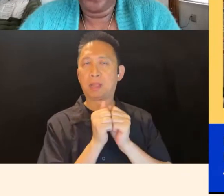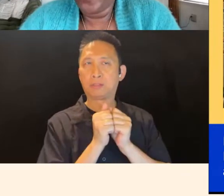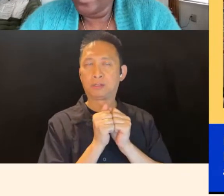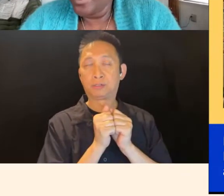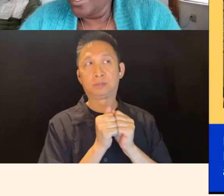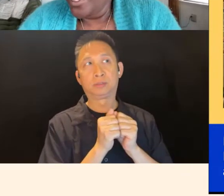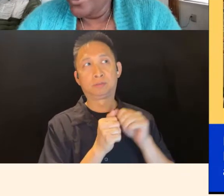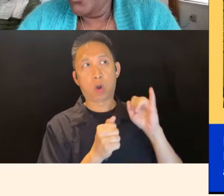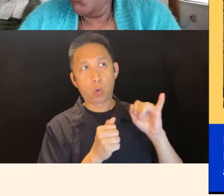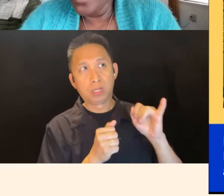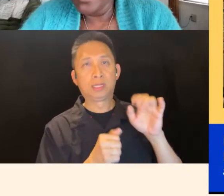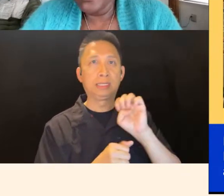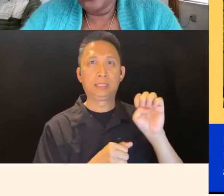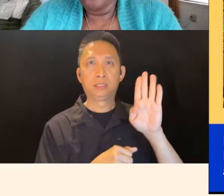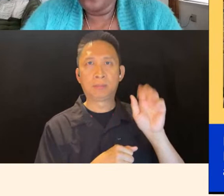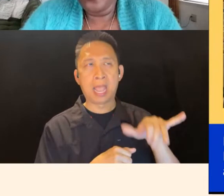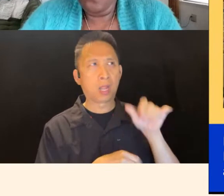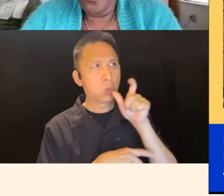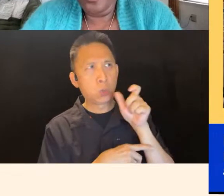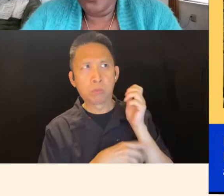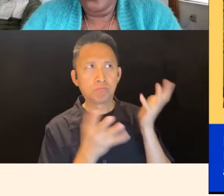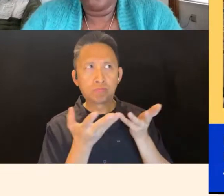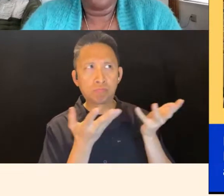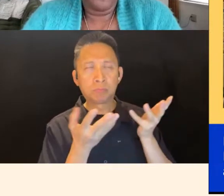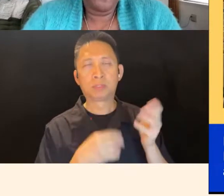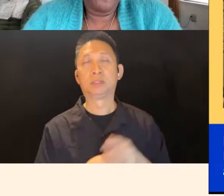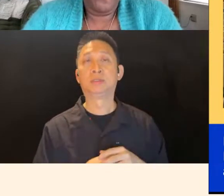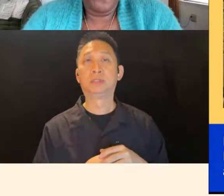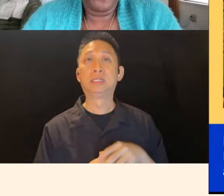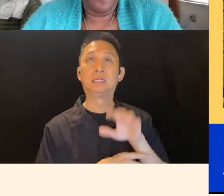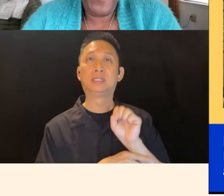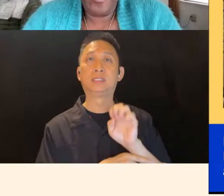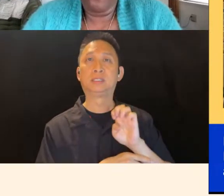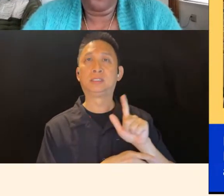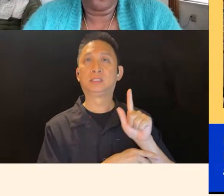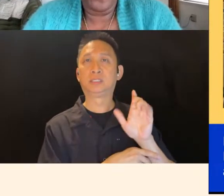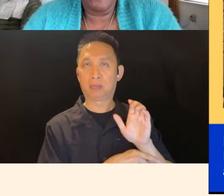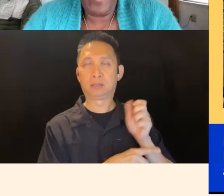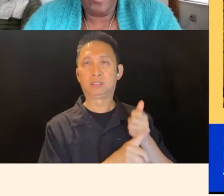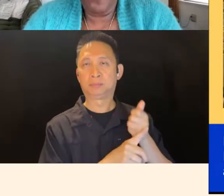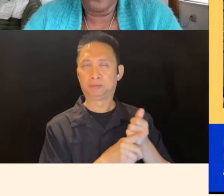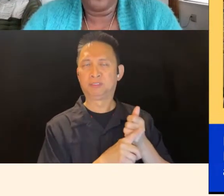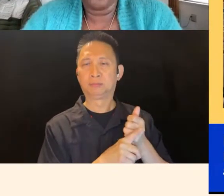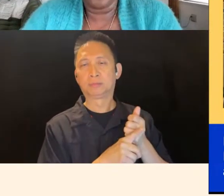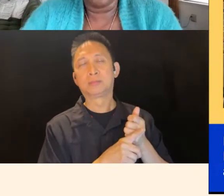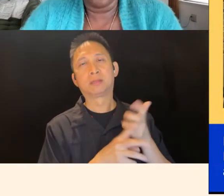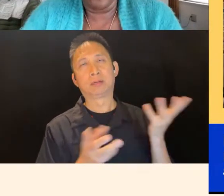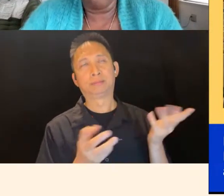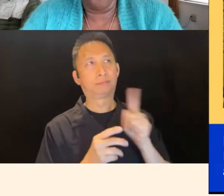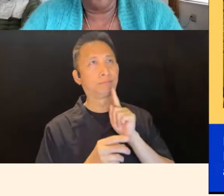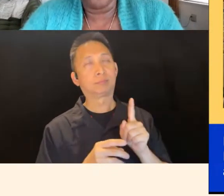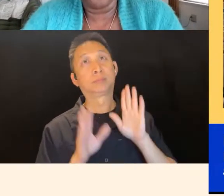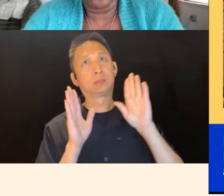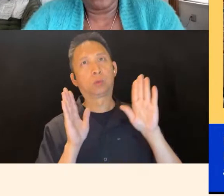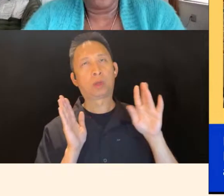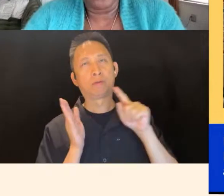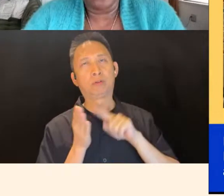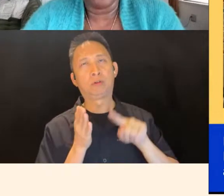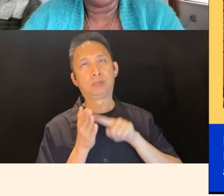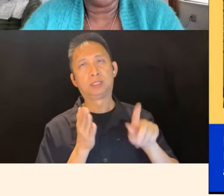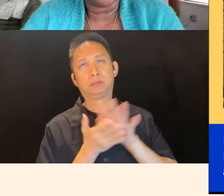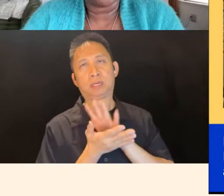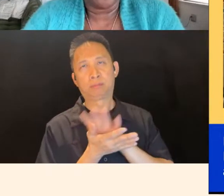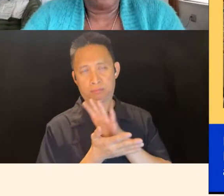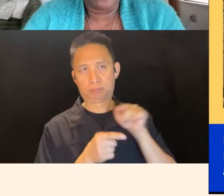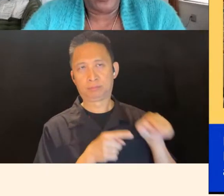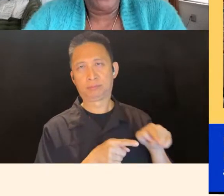Bay. So one thing they started working on, first of all, there's a great paper that you can get from the Sustainable